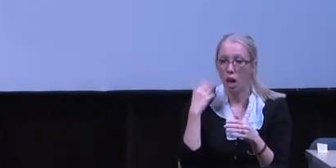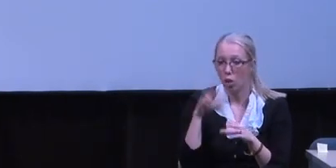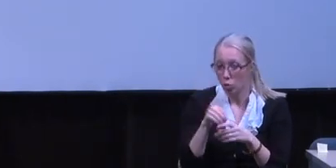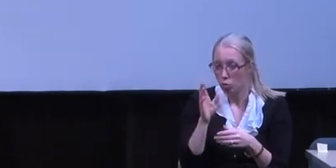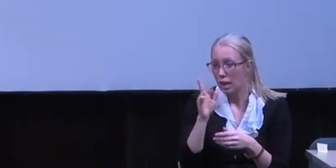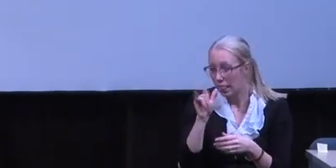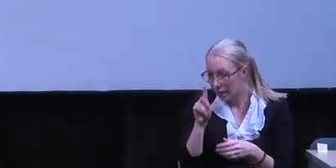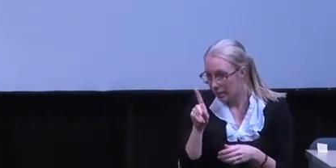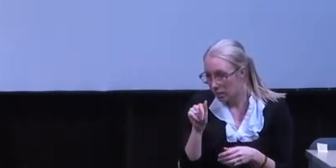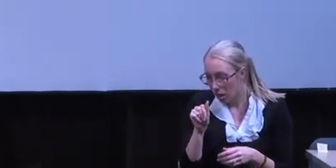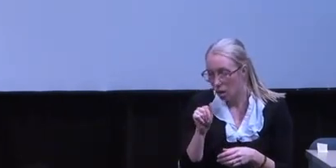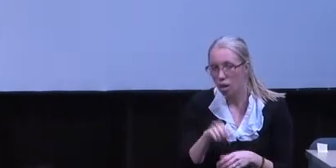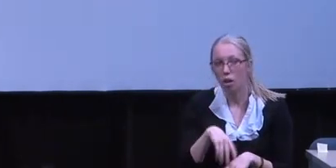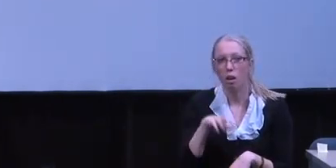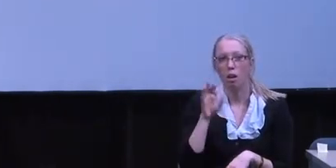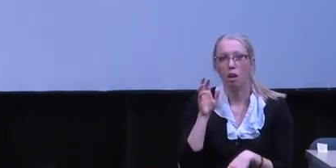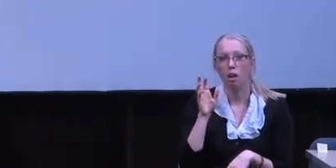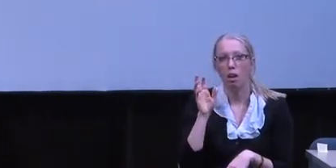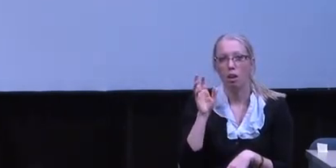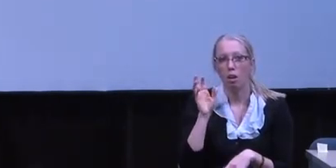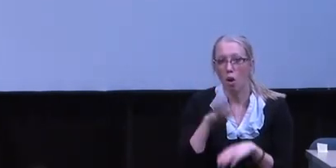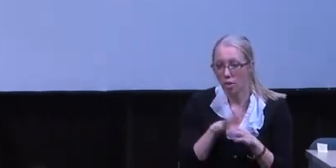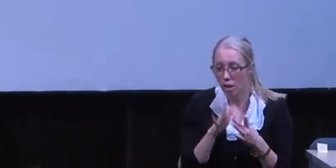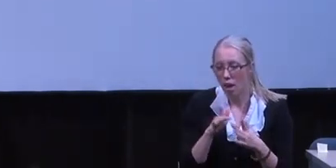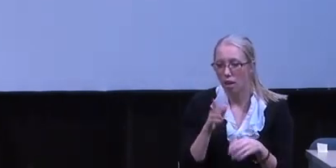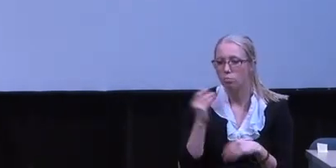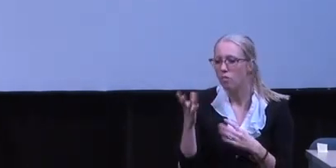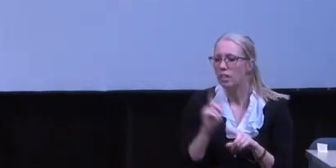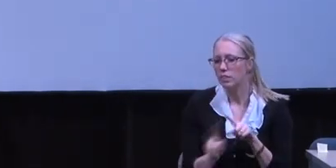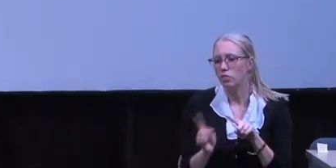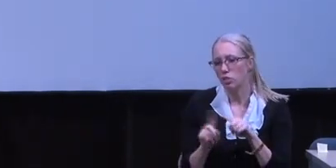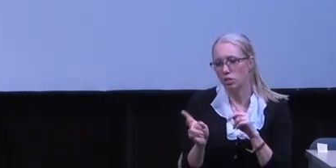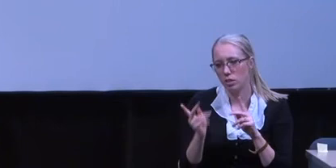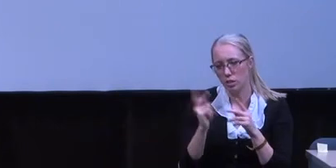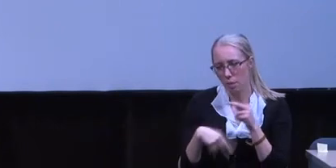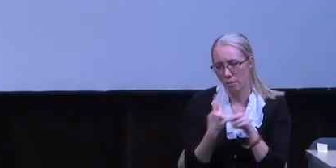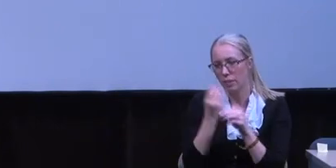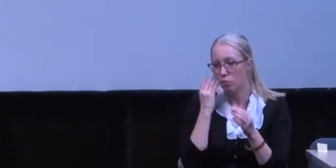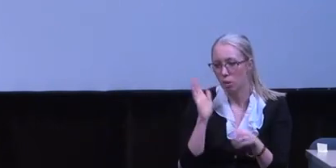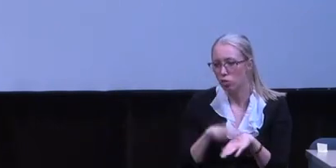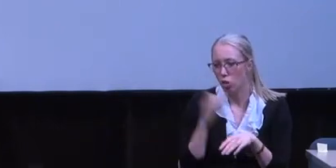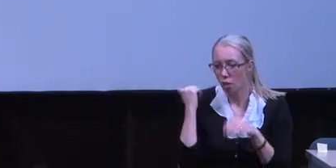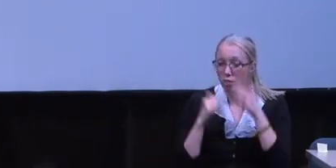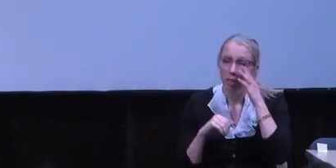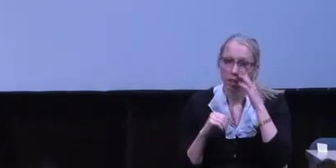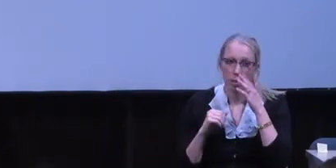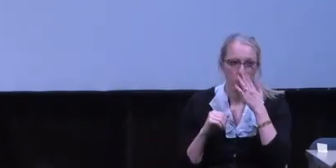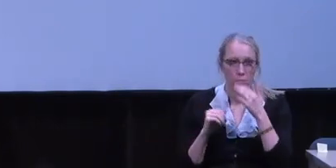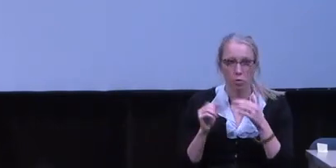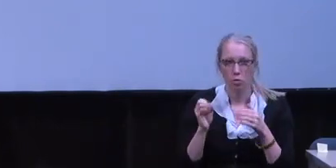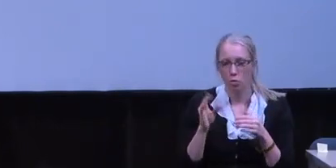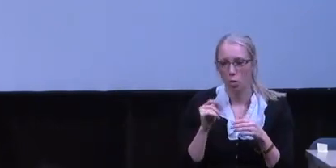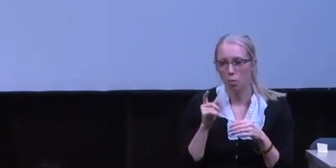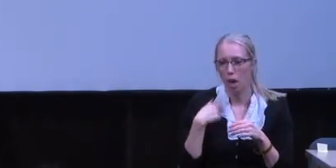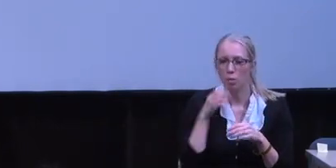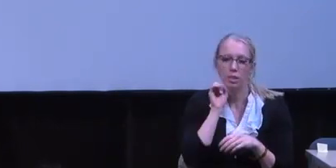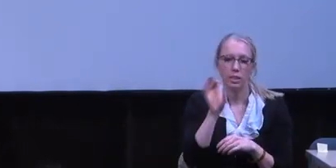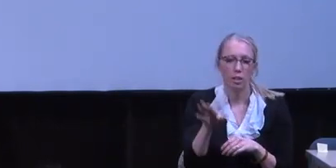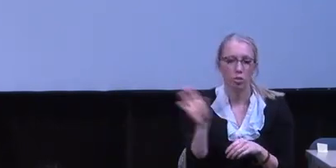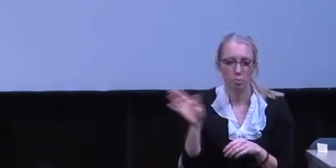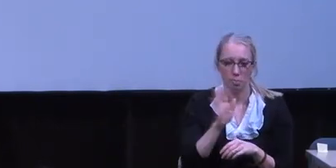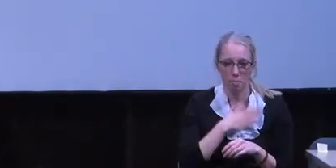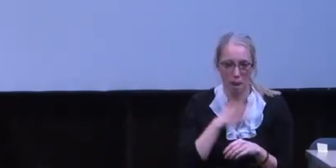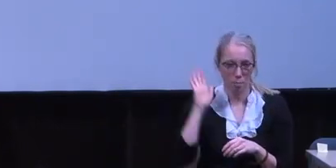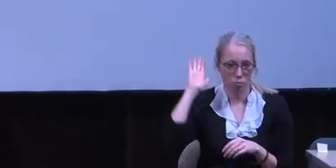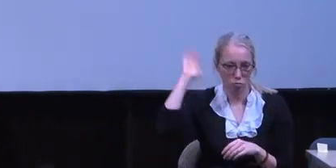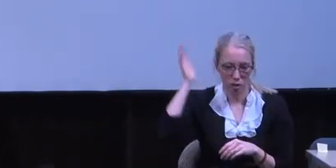Lynda files. They do provide lots and lots and lots of information on there in different sections that you can go